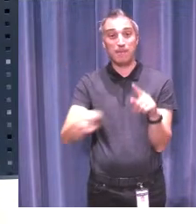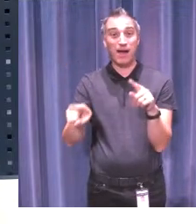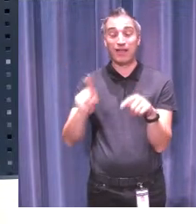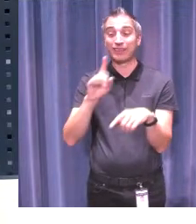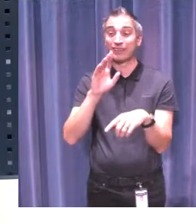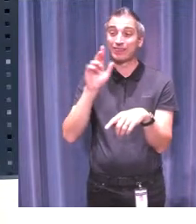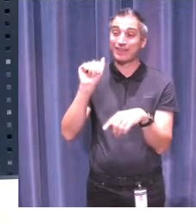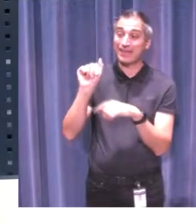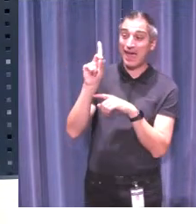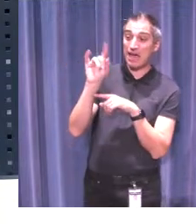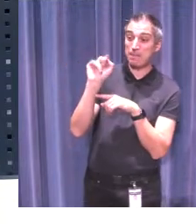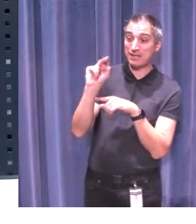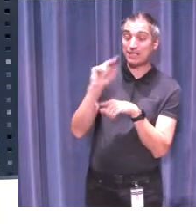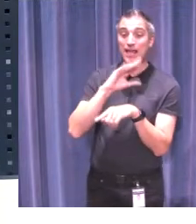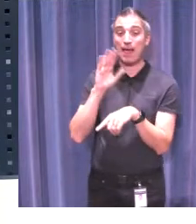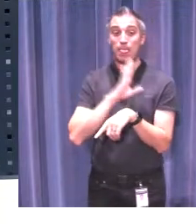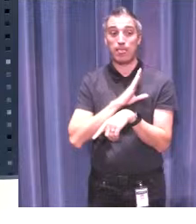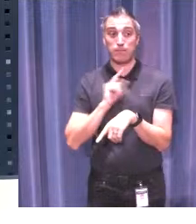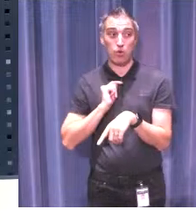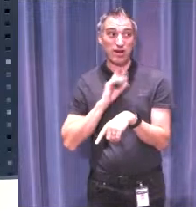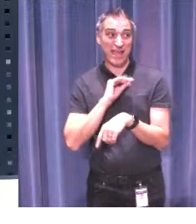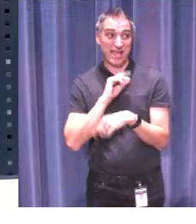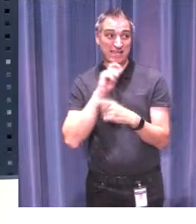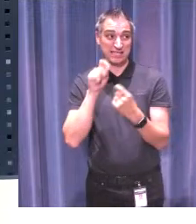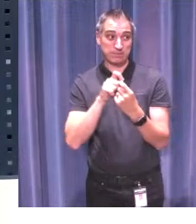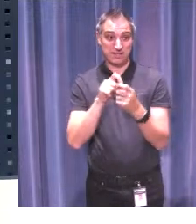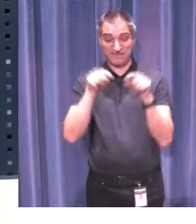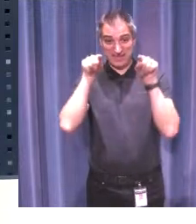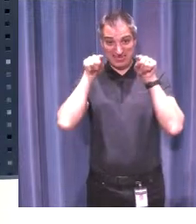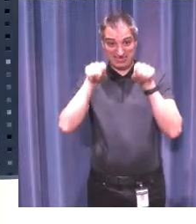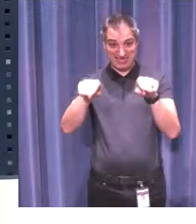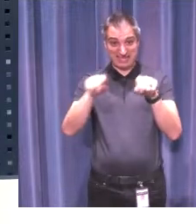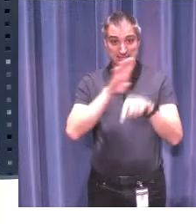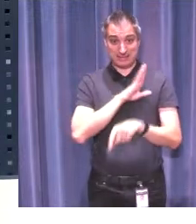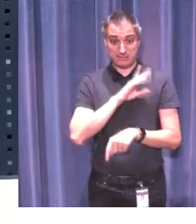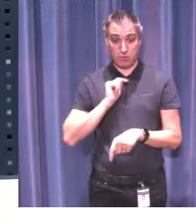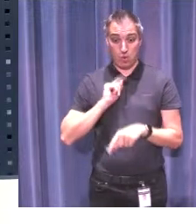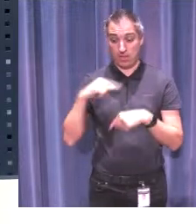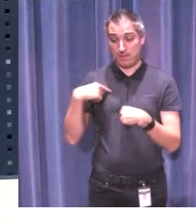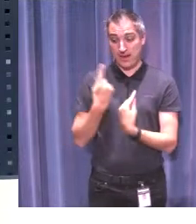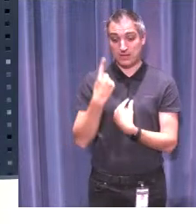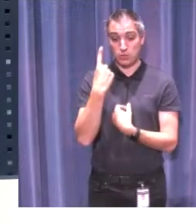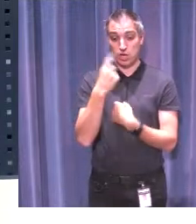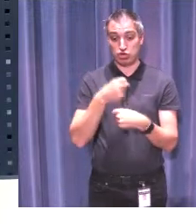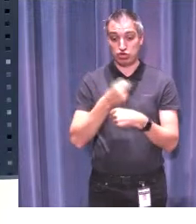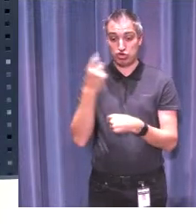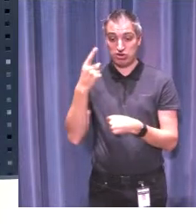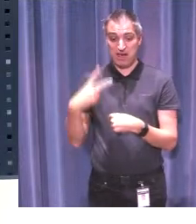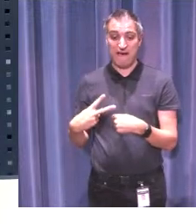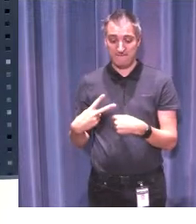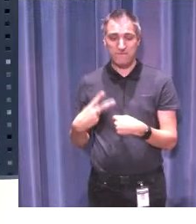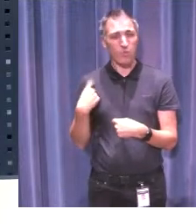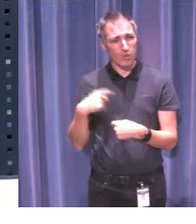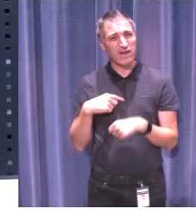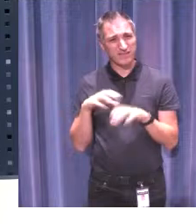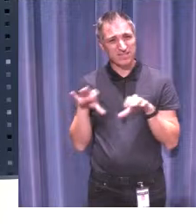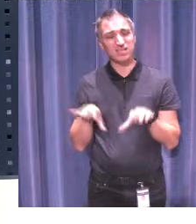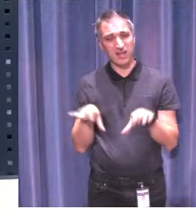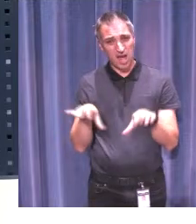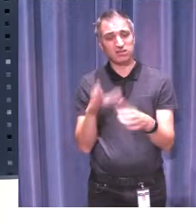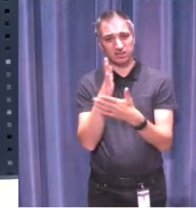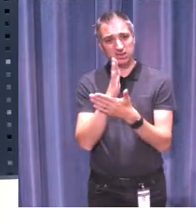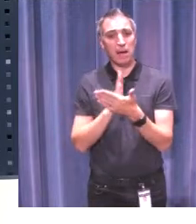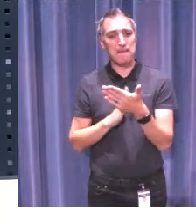been here, and I'd say specific to this board, this last year and a half, has done some things